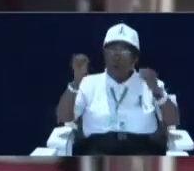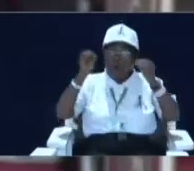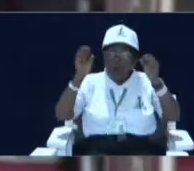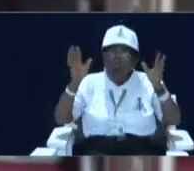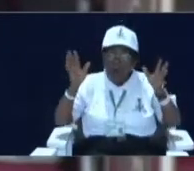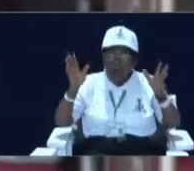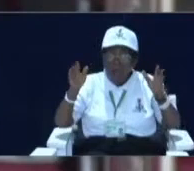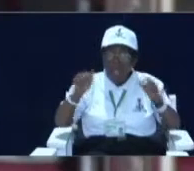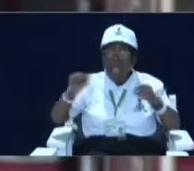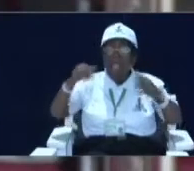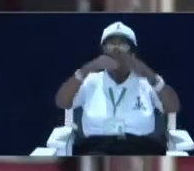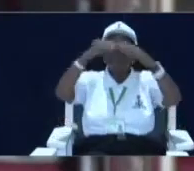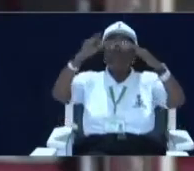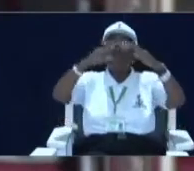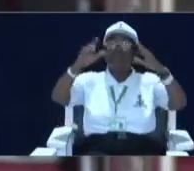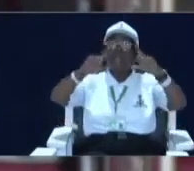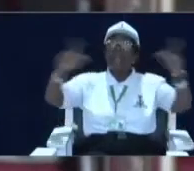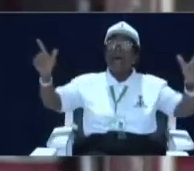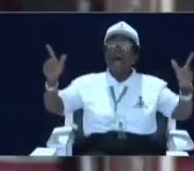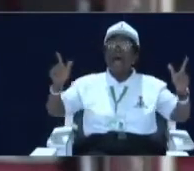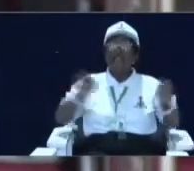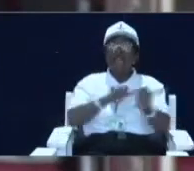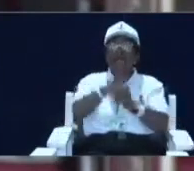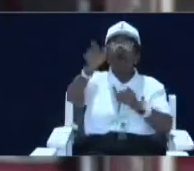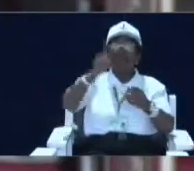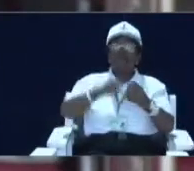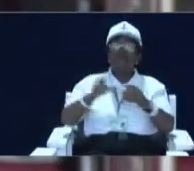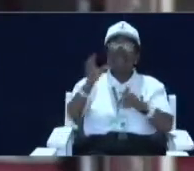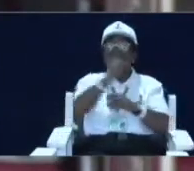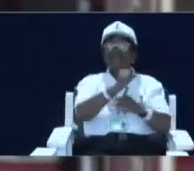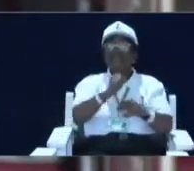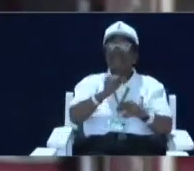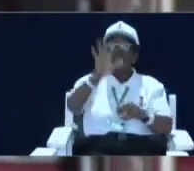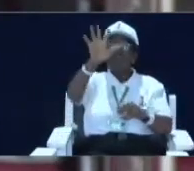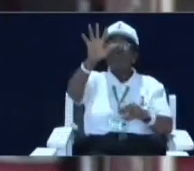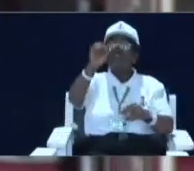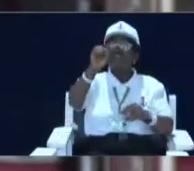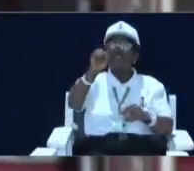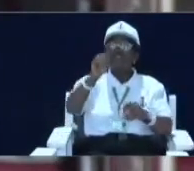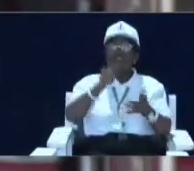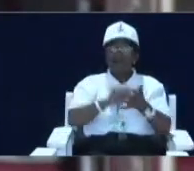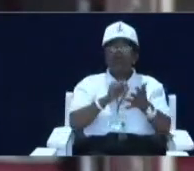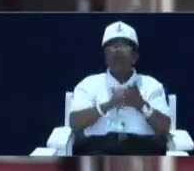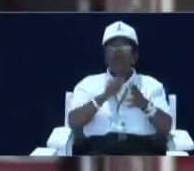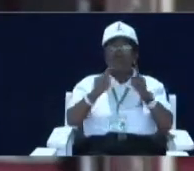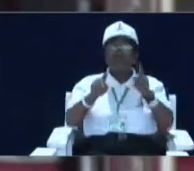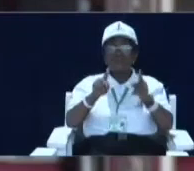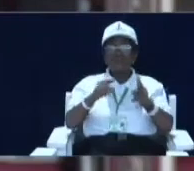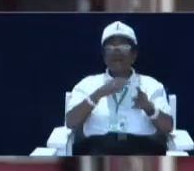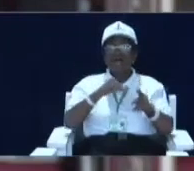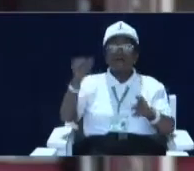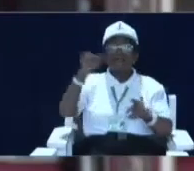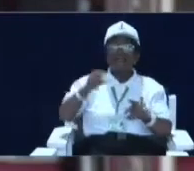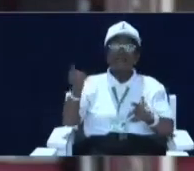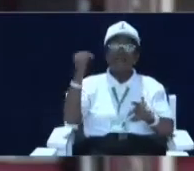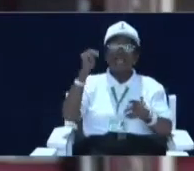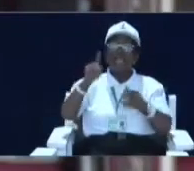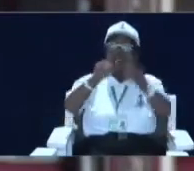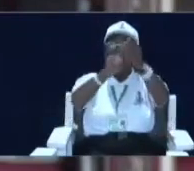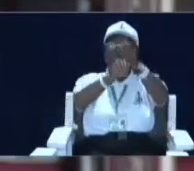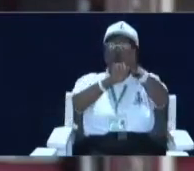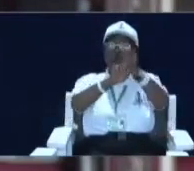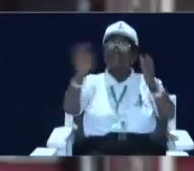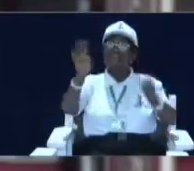Ooh. A building large enough to take 50,000 people. And they were holding seven services